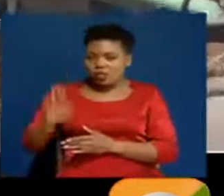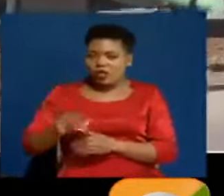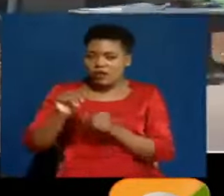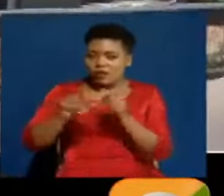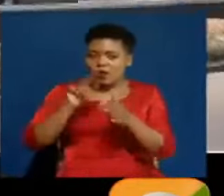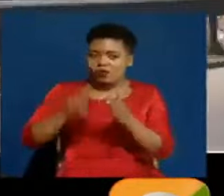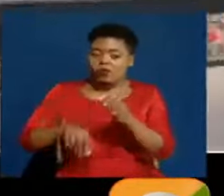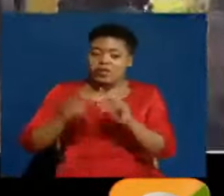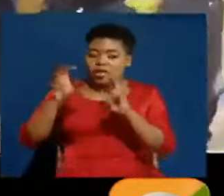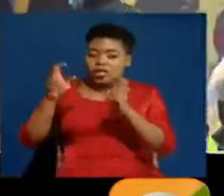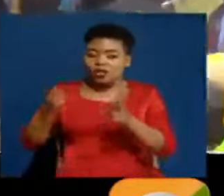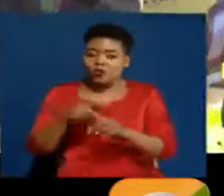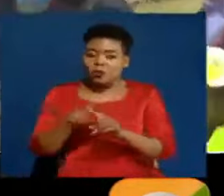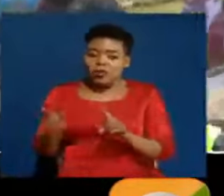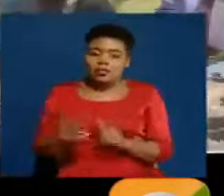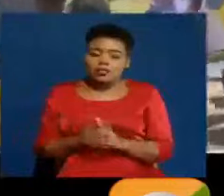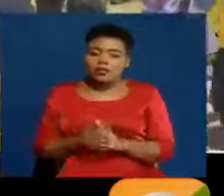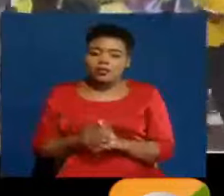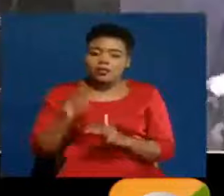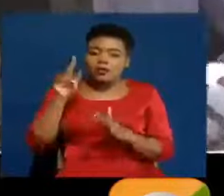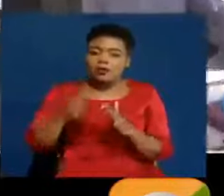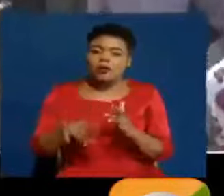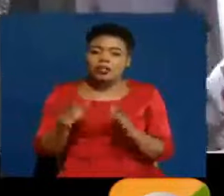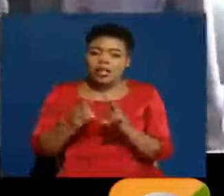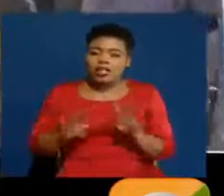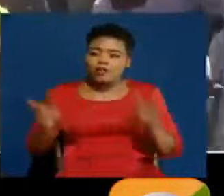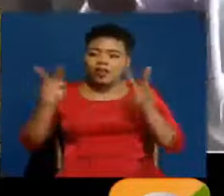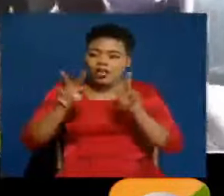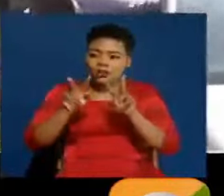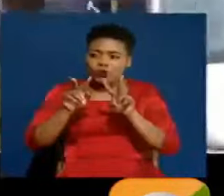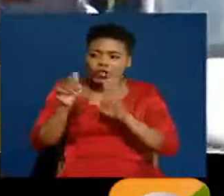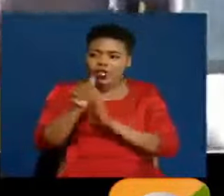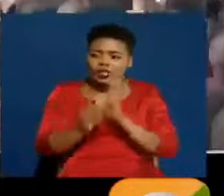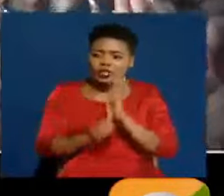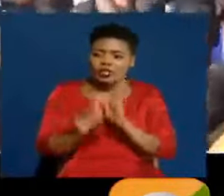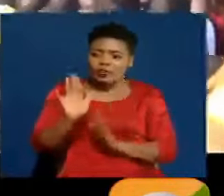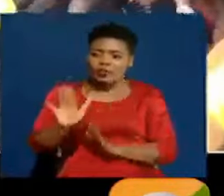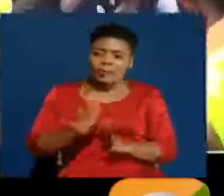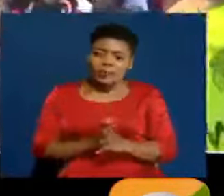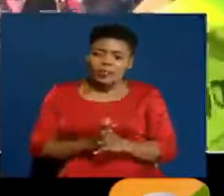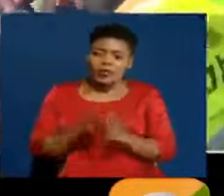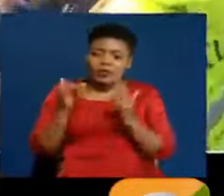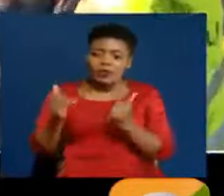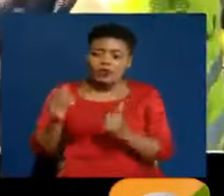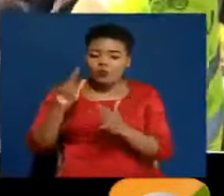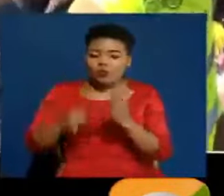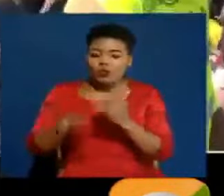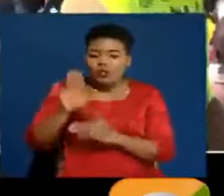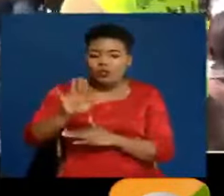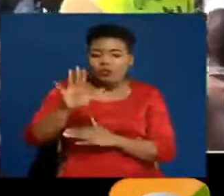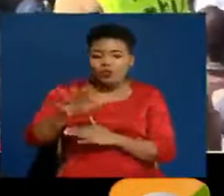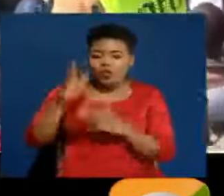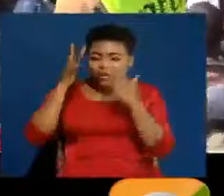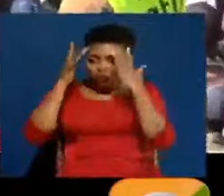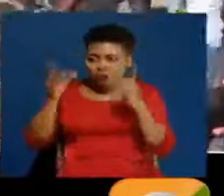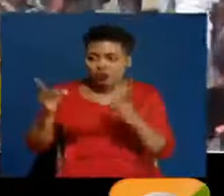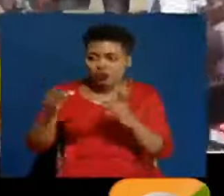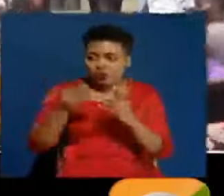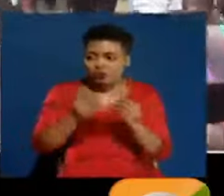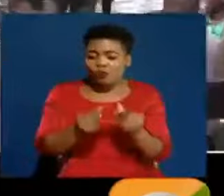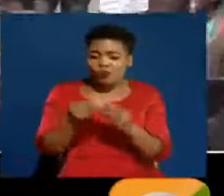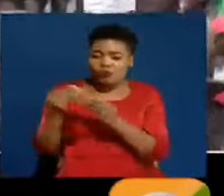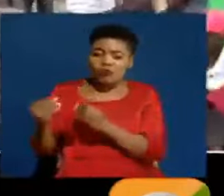are the issues that you stand for, what are the values, as Njeri puts it, and therefore, what are your propositions to tackling these